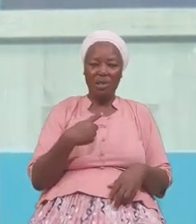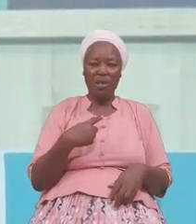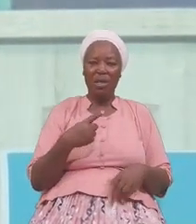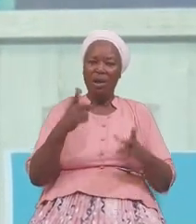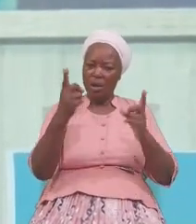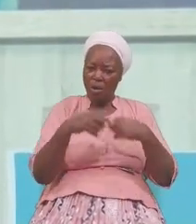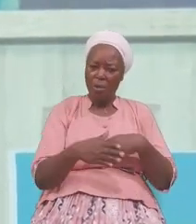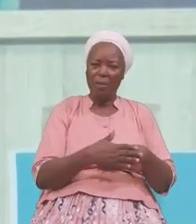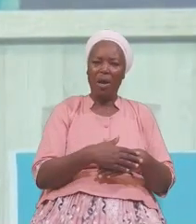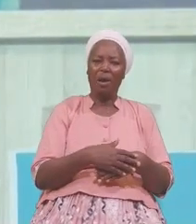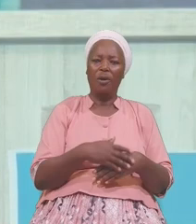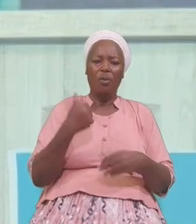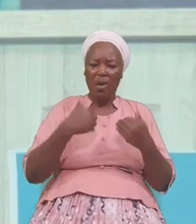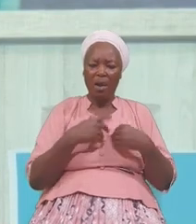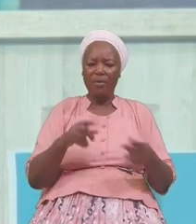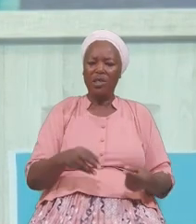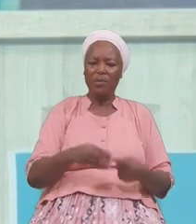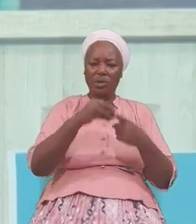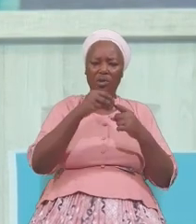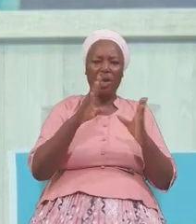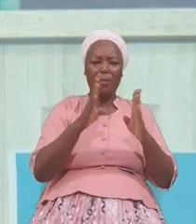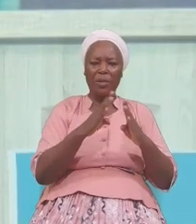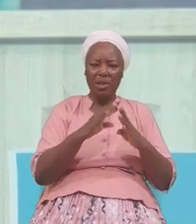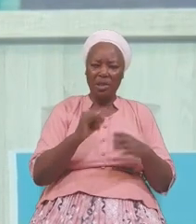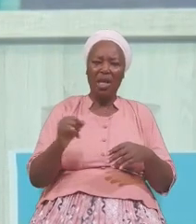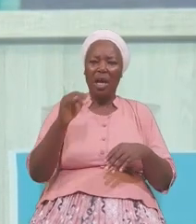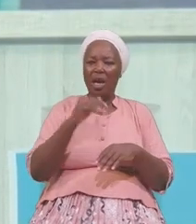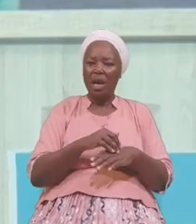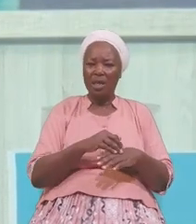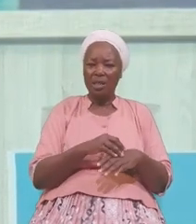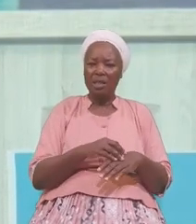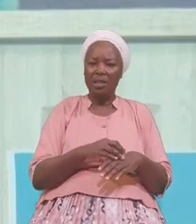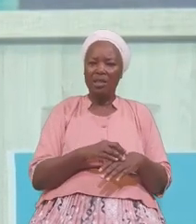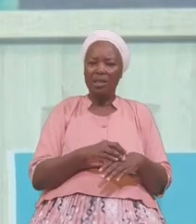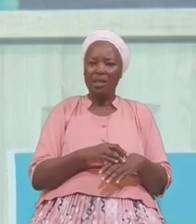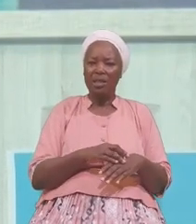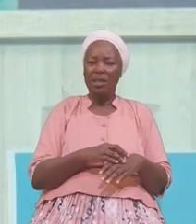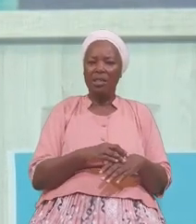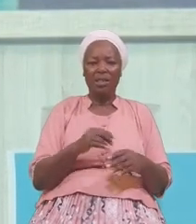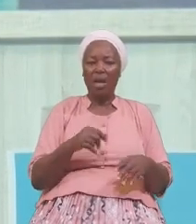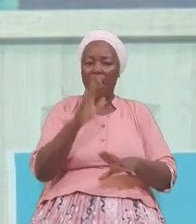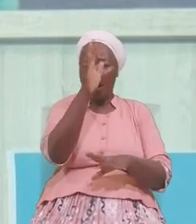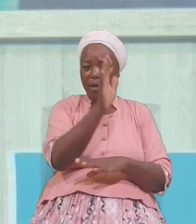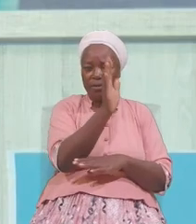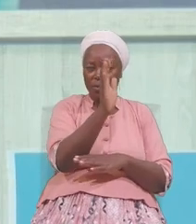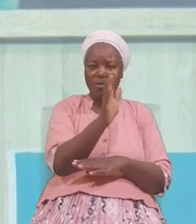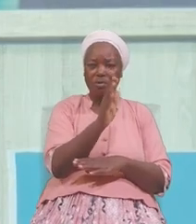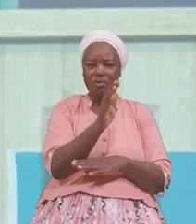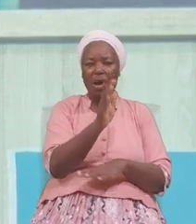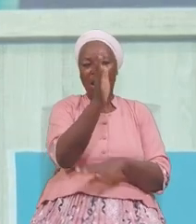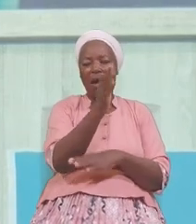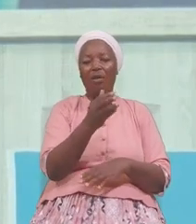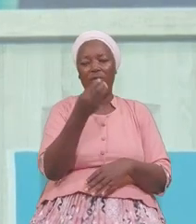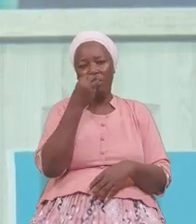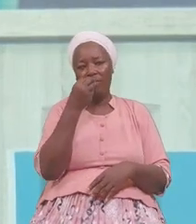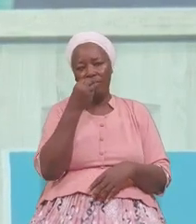come back. We have a special meeting at the afternoon lunch hour.